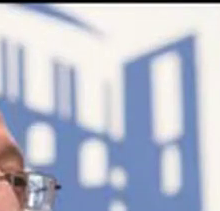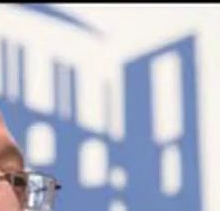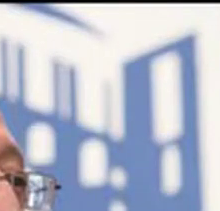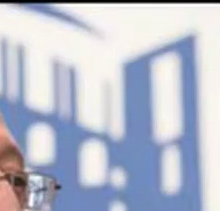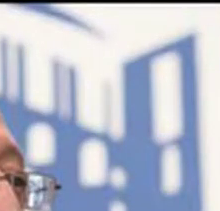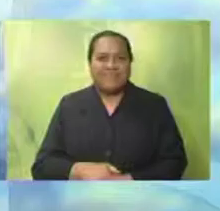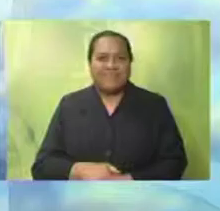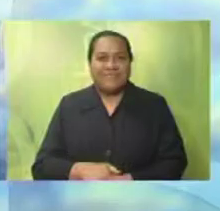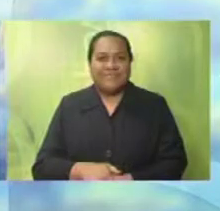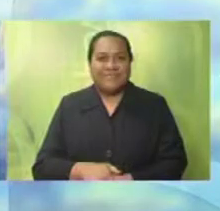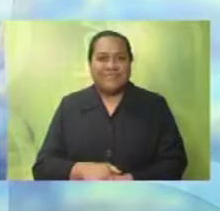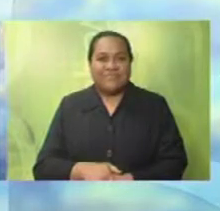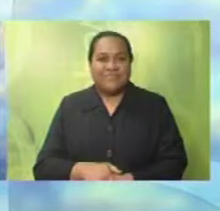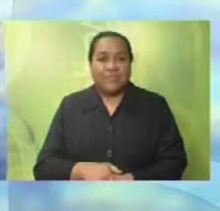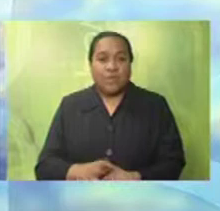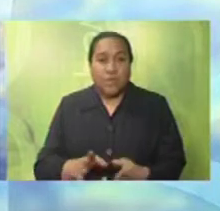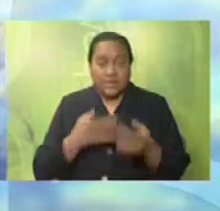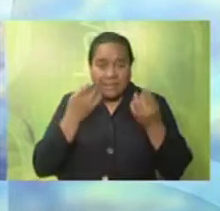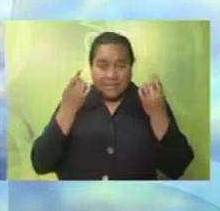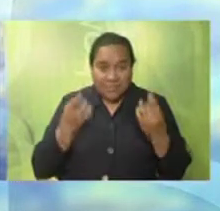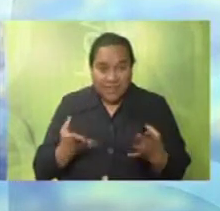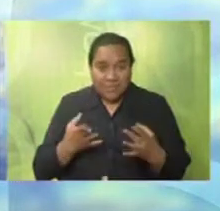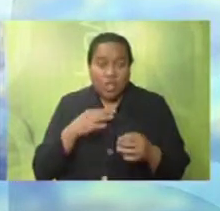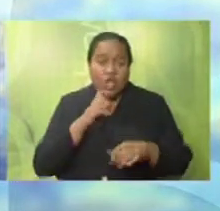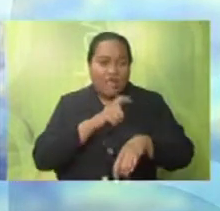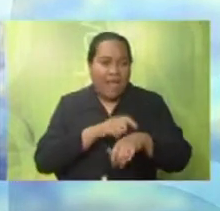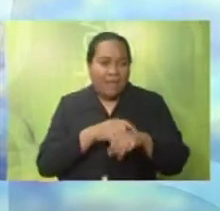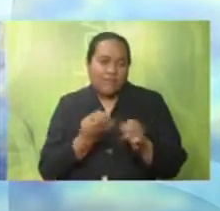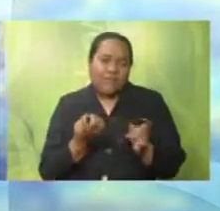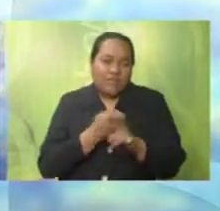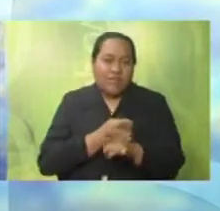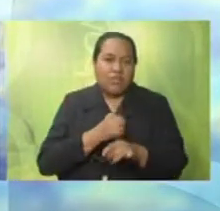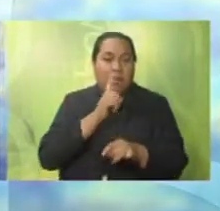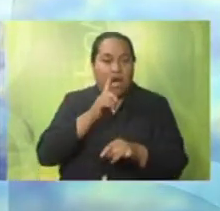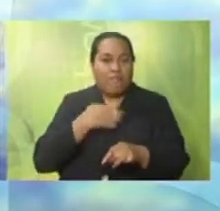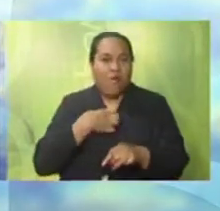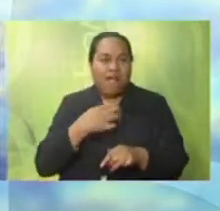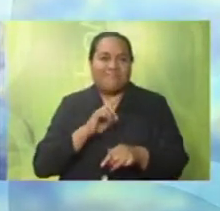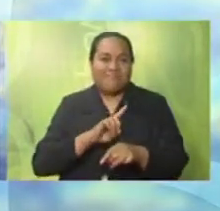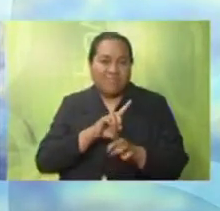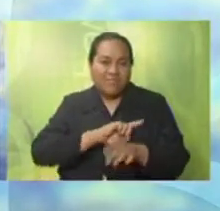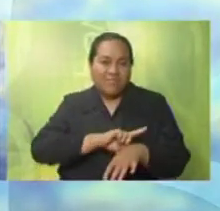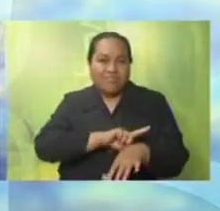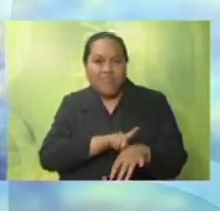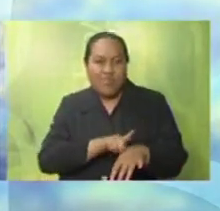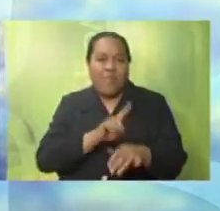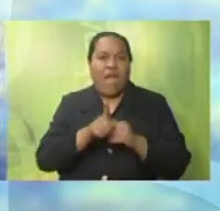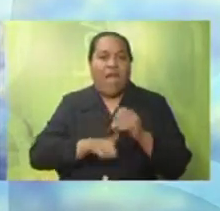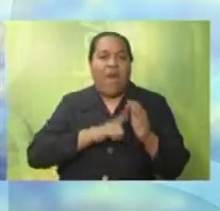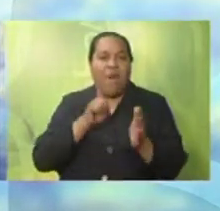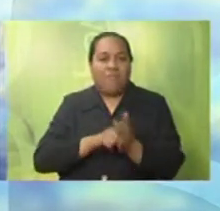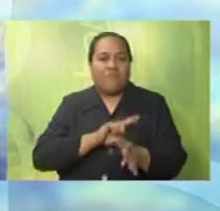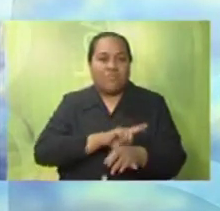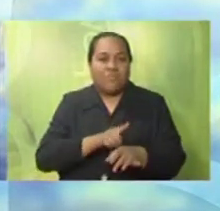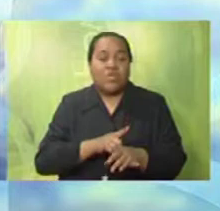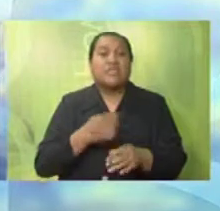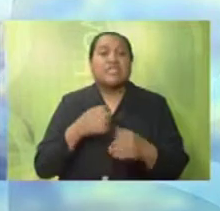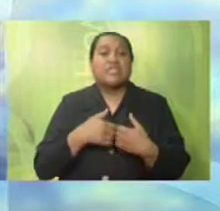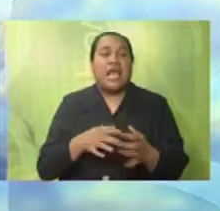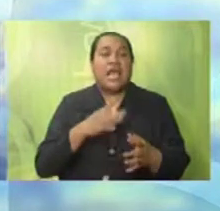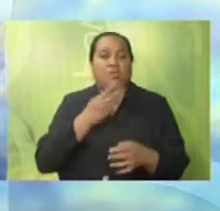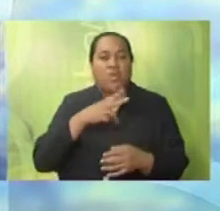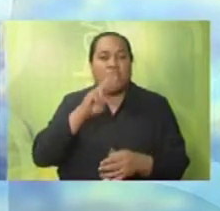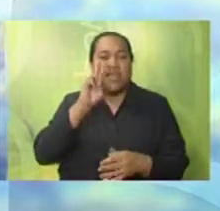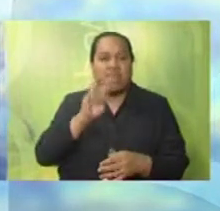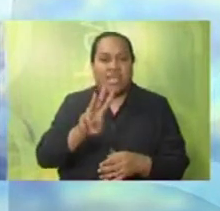Rudd. Get ready to once more switch your time 1 hour ahead of the standard time as daylight savings begins on the 23rd of this